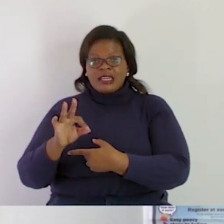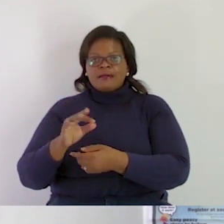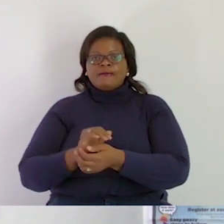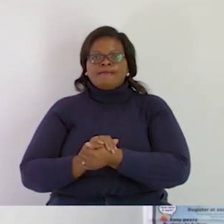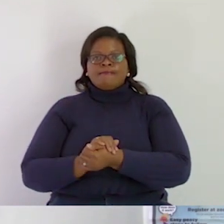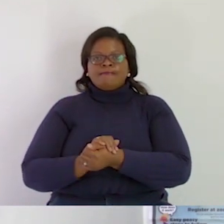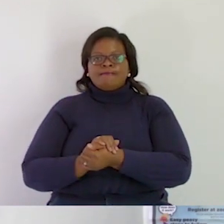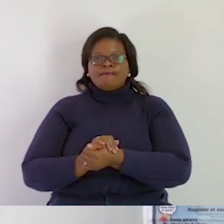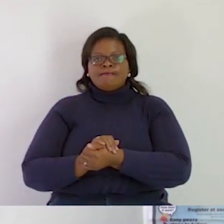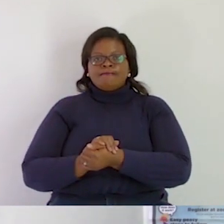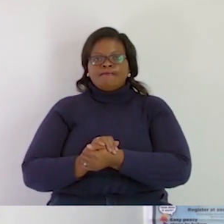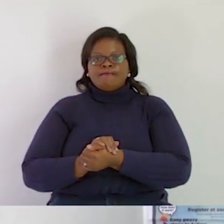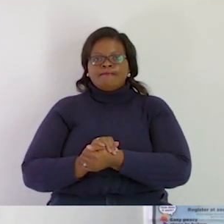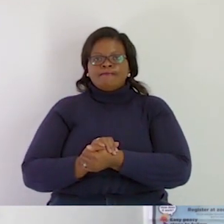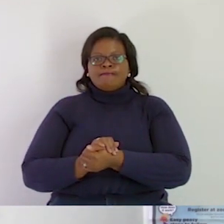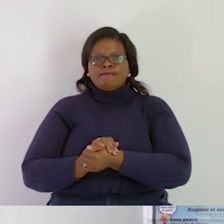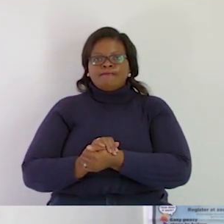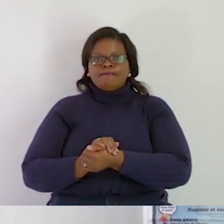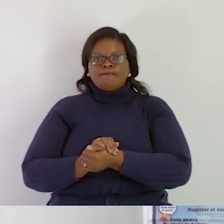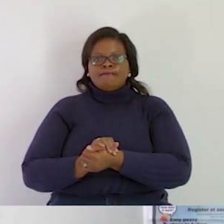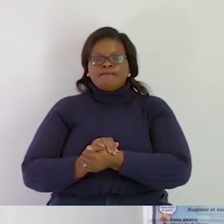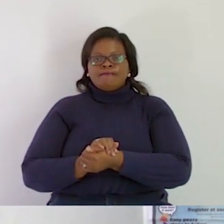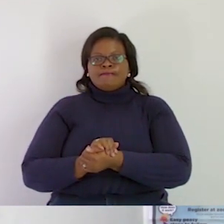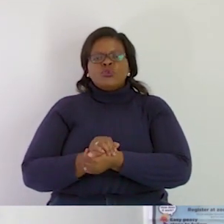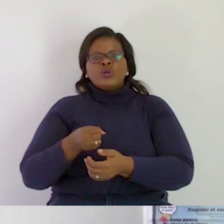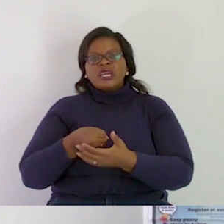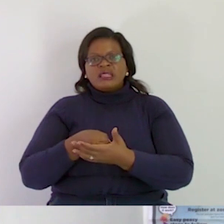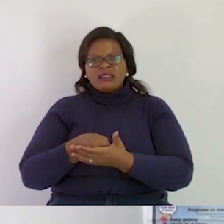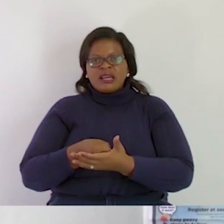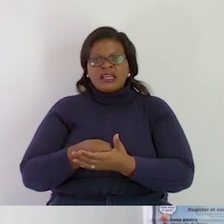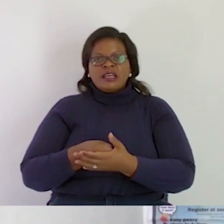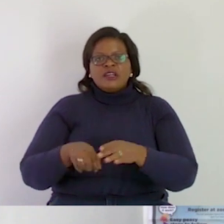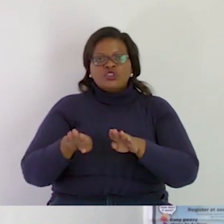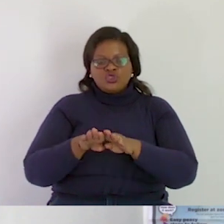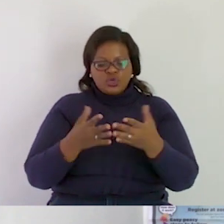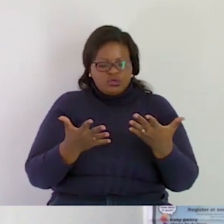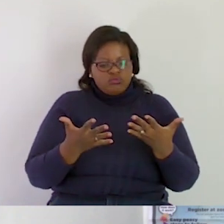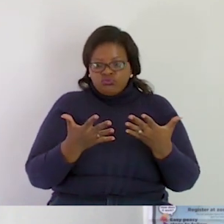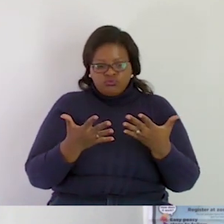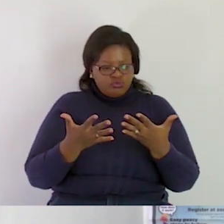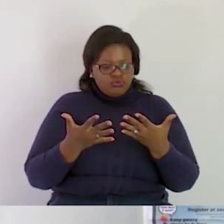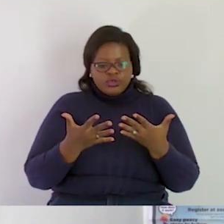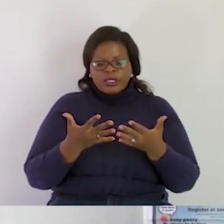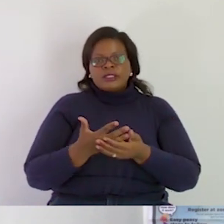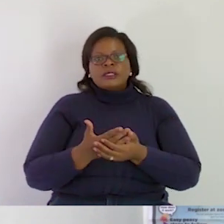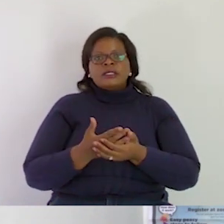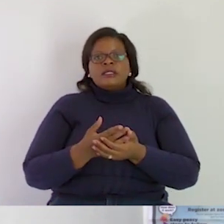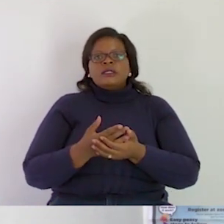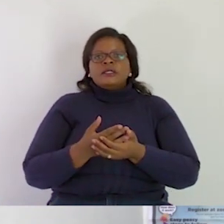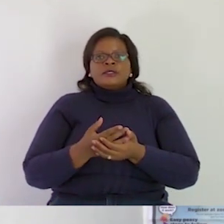you can do that multiplication on your fingers. So we say times 6, so